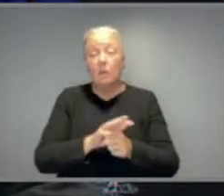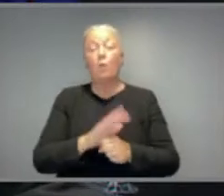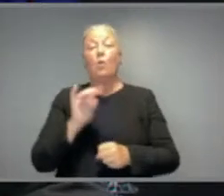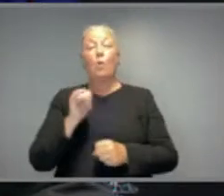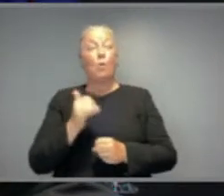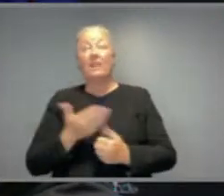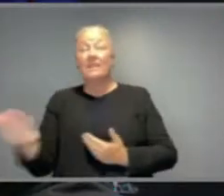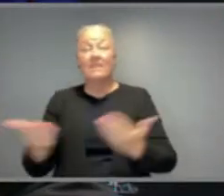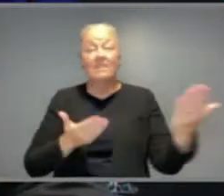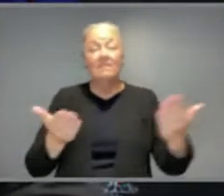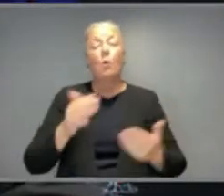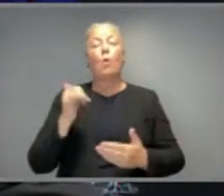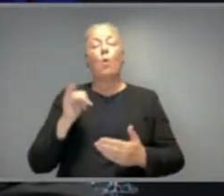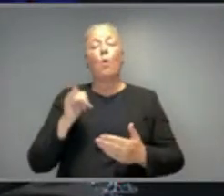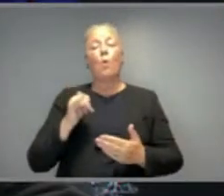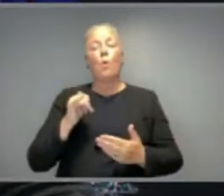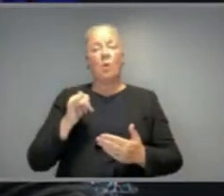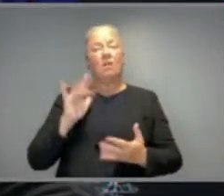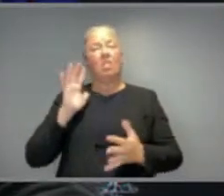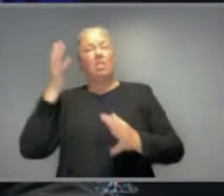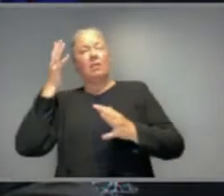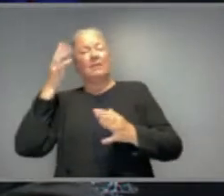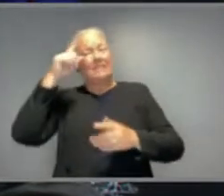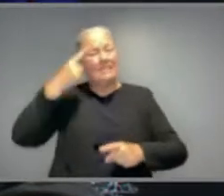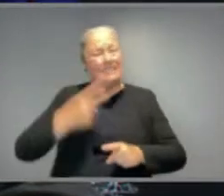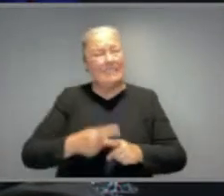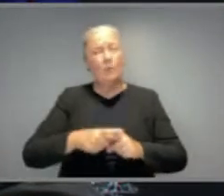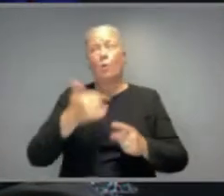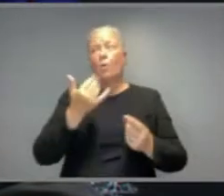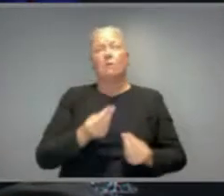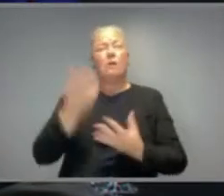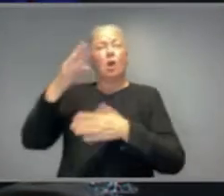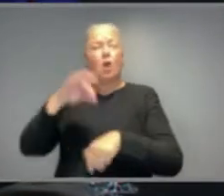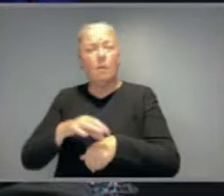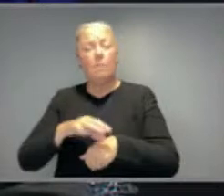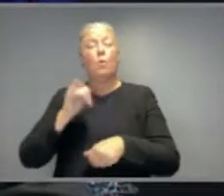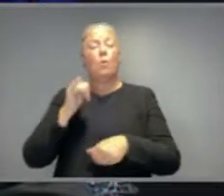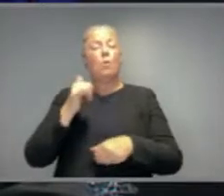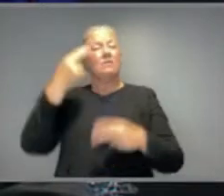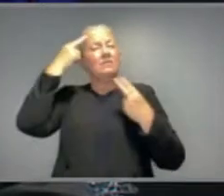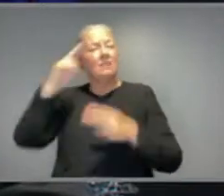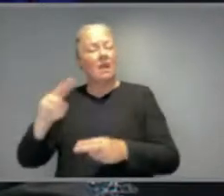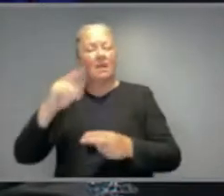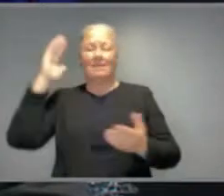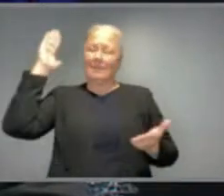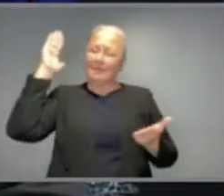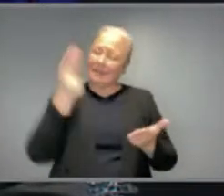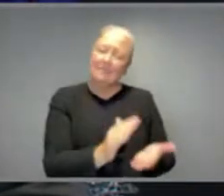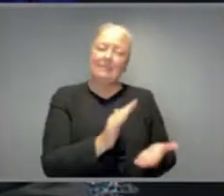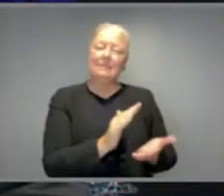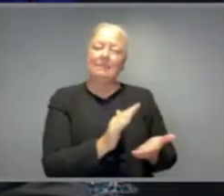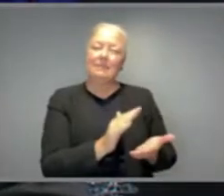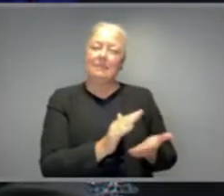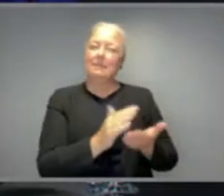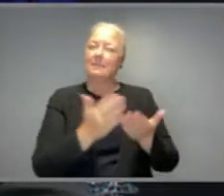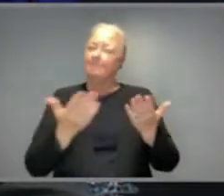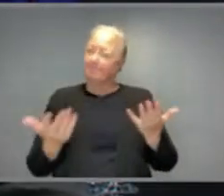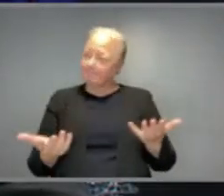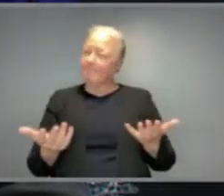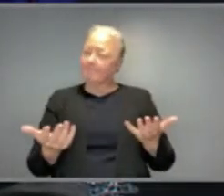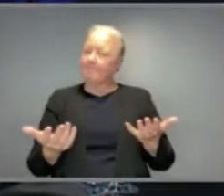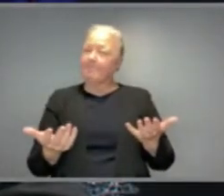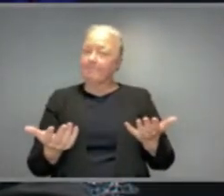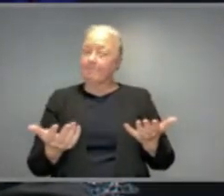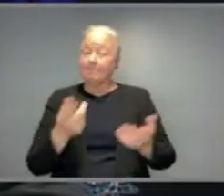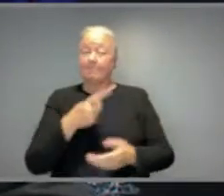from the virus and being hospitalised and dying from the virus. And so in that circumstance, those Australians pose